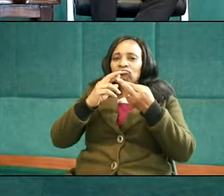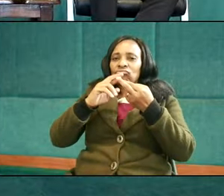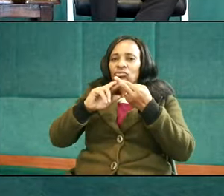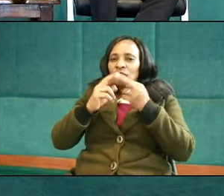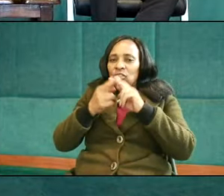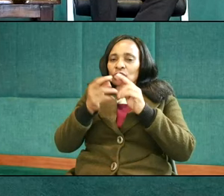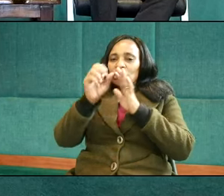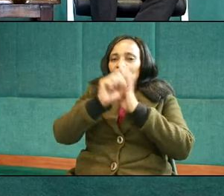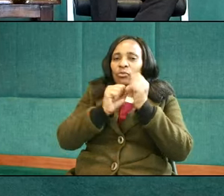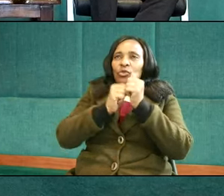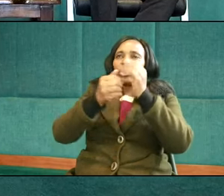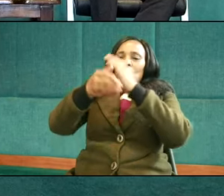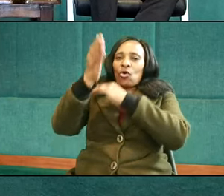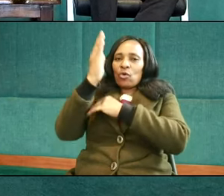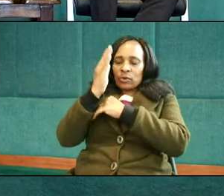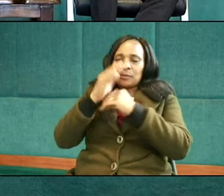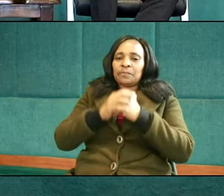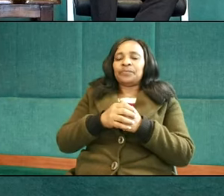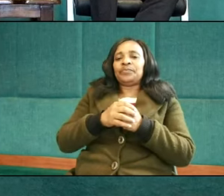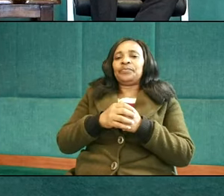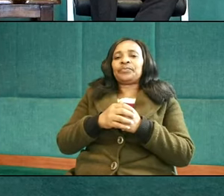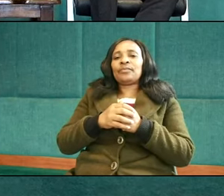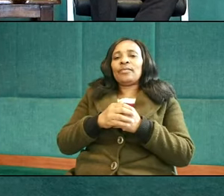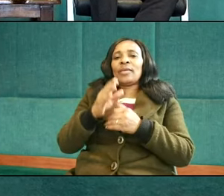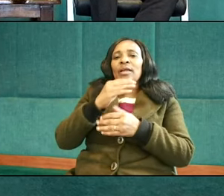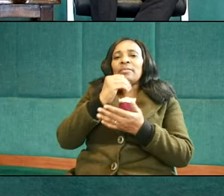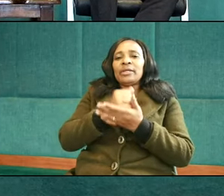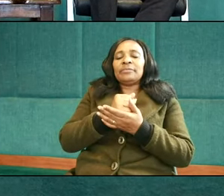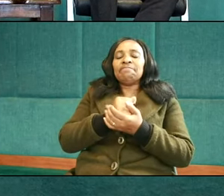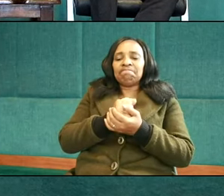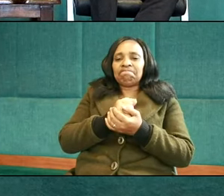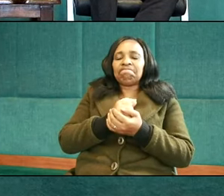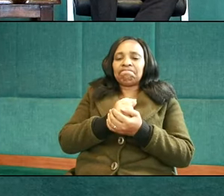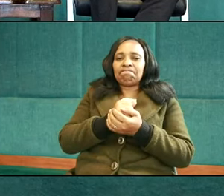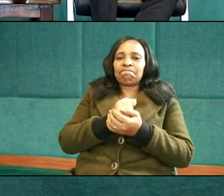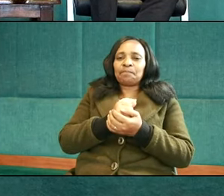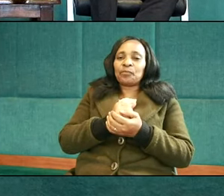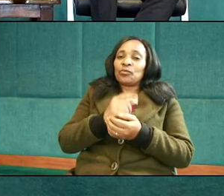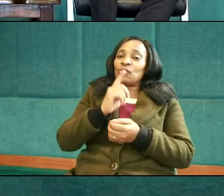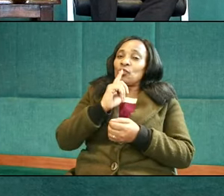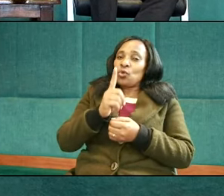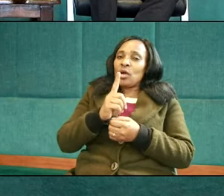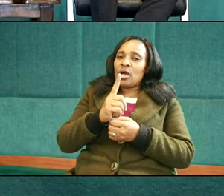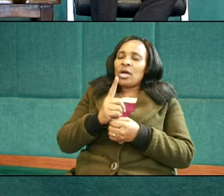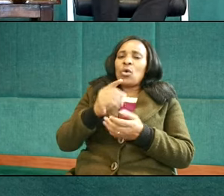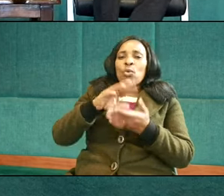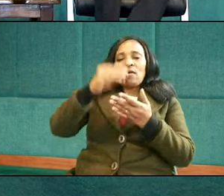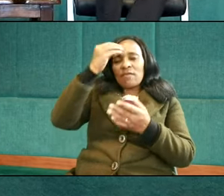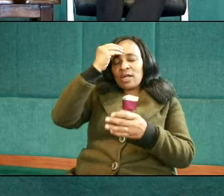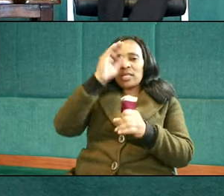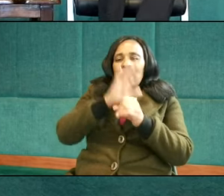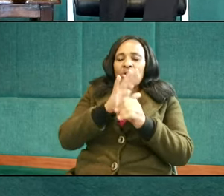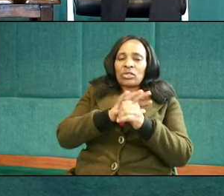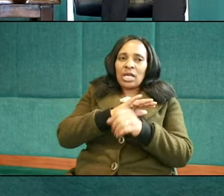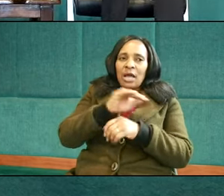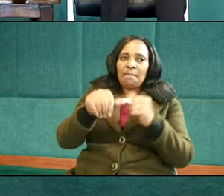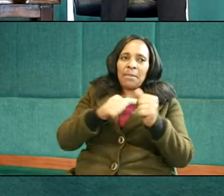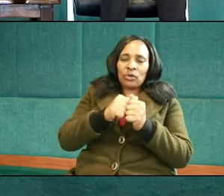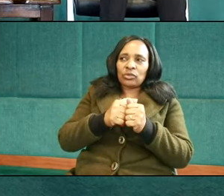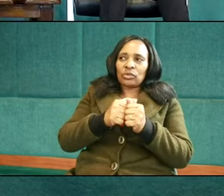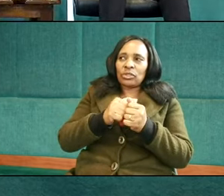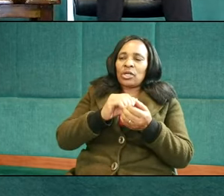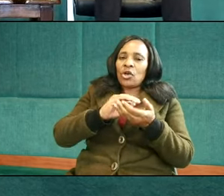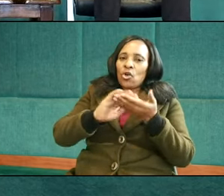Yes, amen. We can move on to the next section. Yeah, sure. So we've learned a lot about